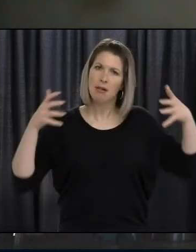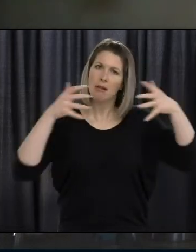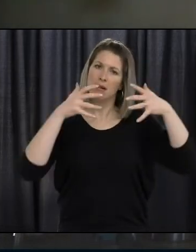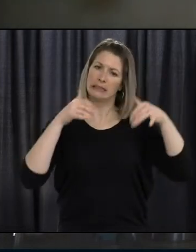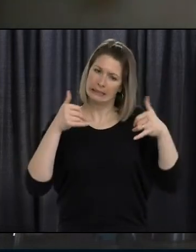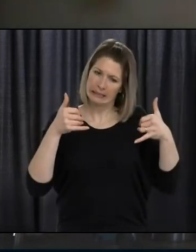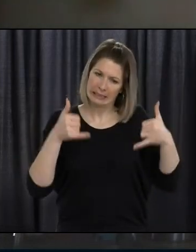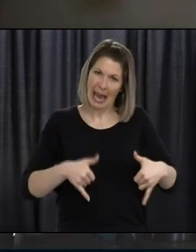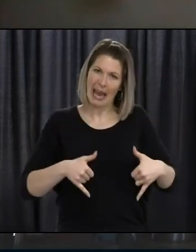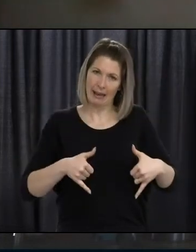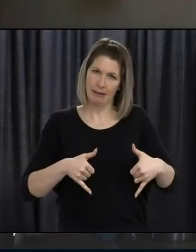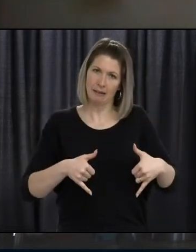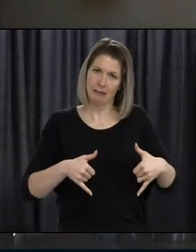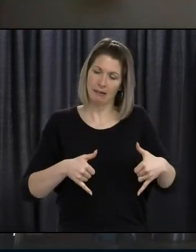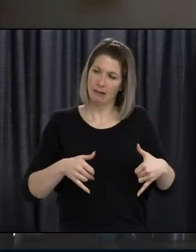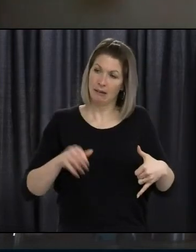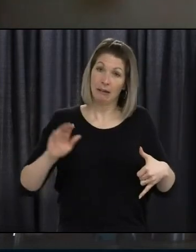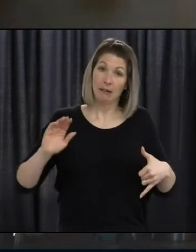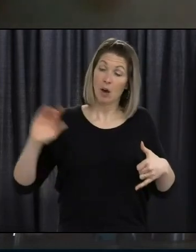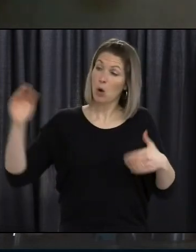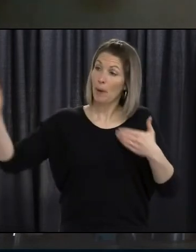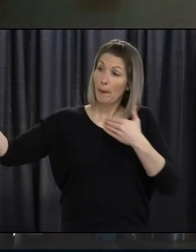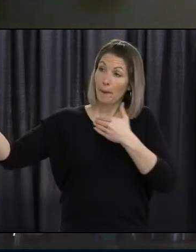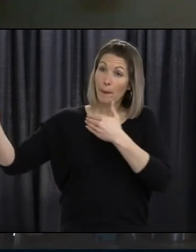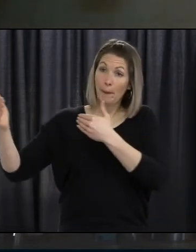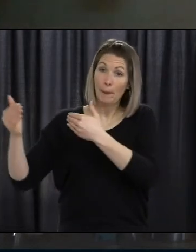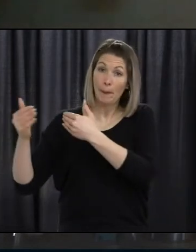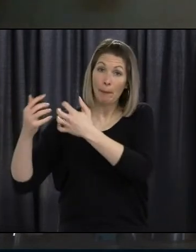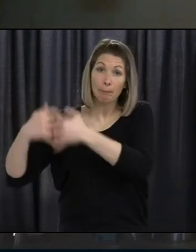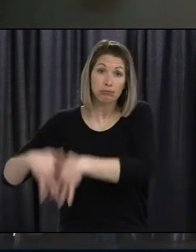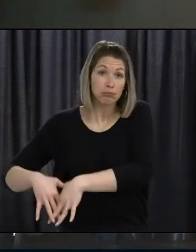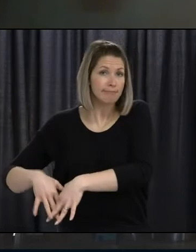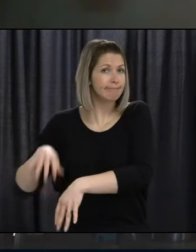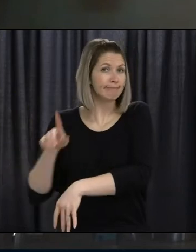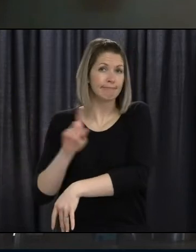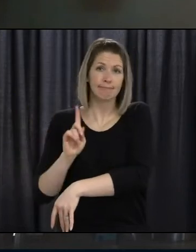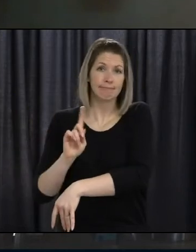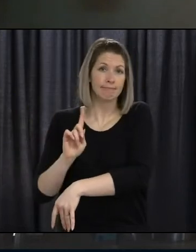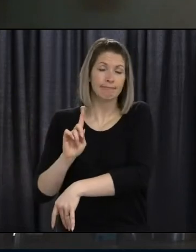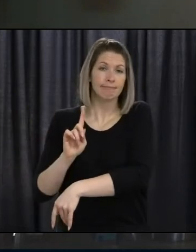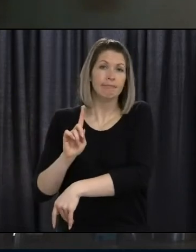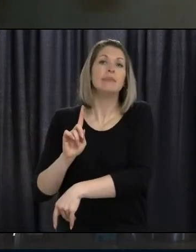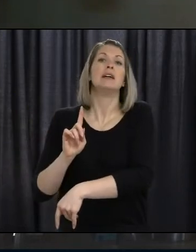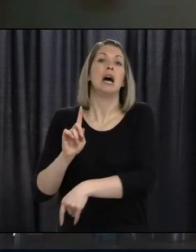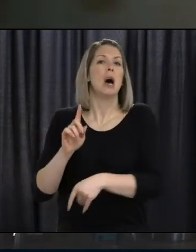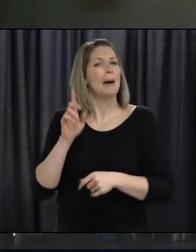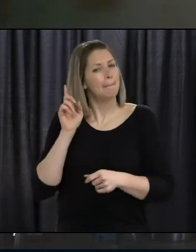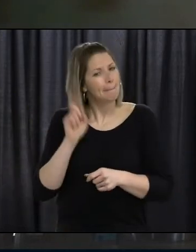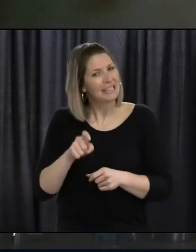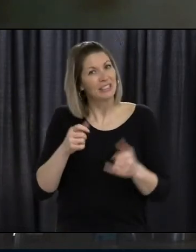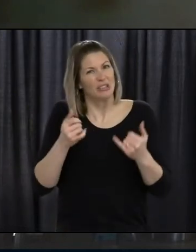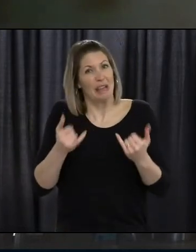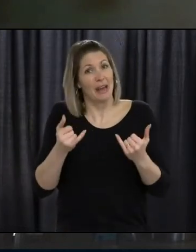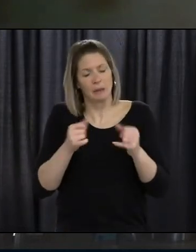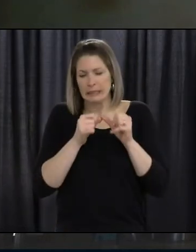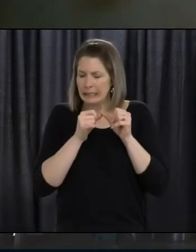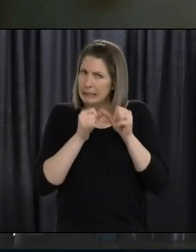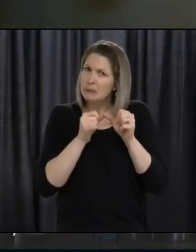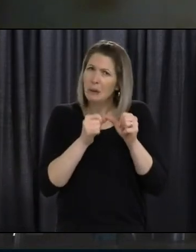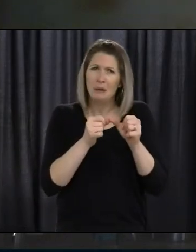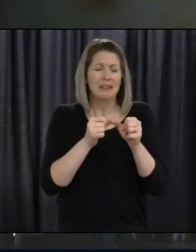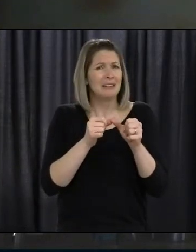should not burst anyone else's bubble. It is important at this trying time that we hold the line, realizing